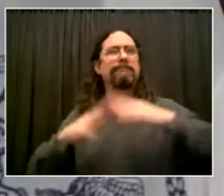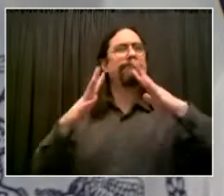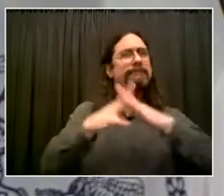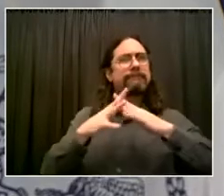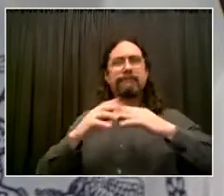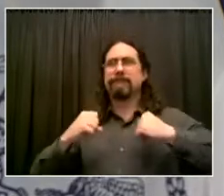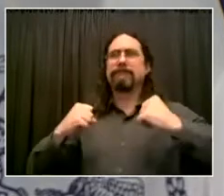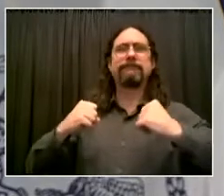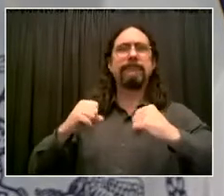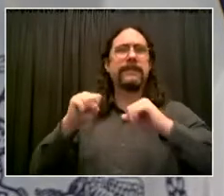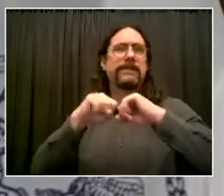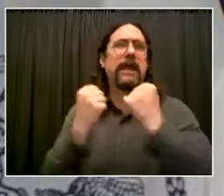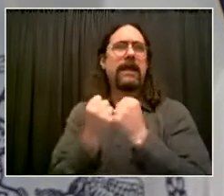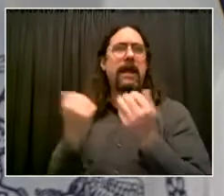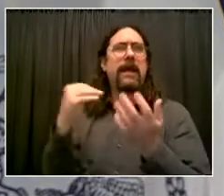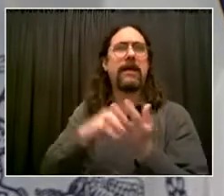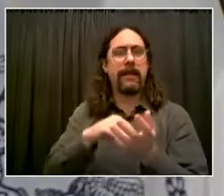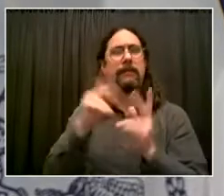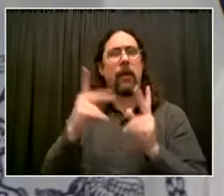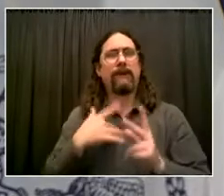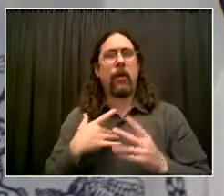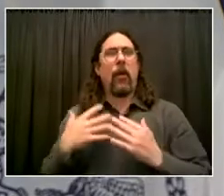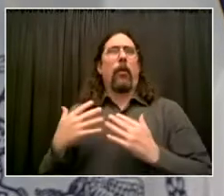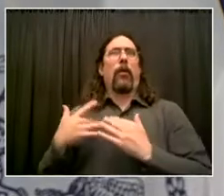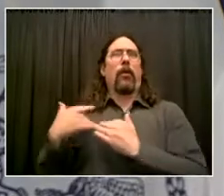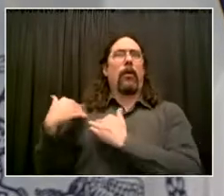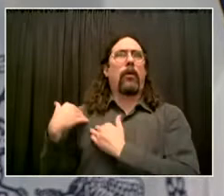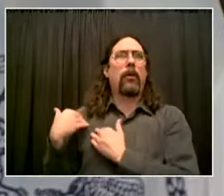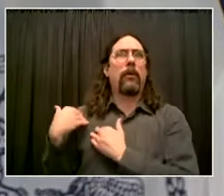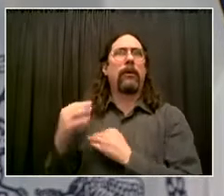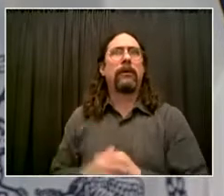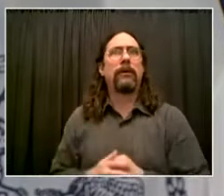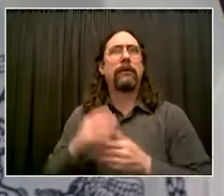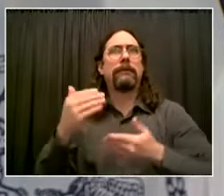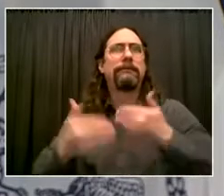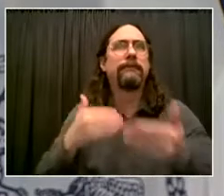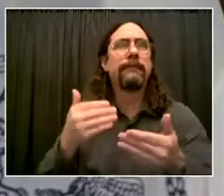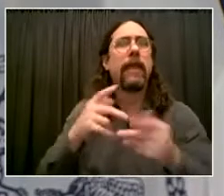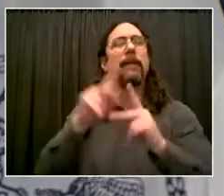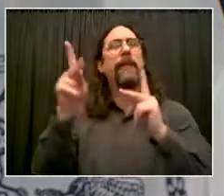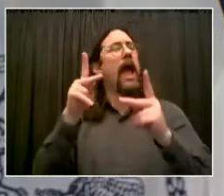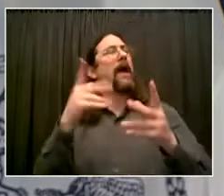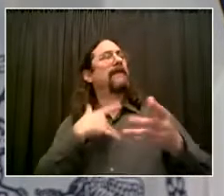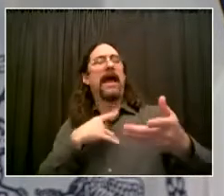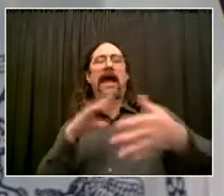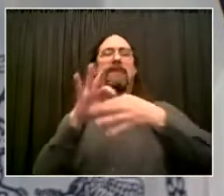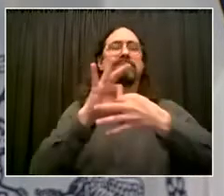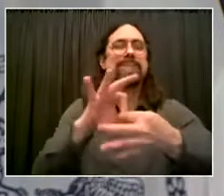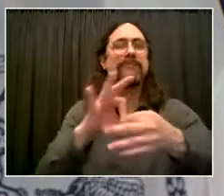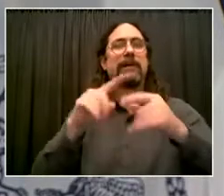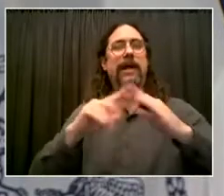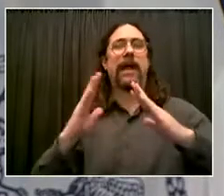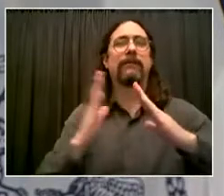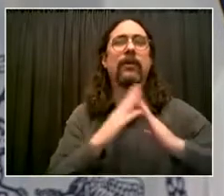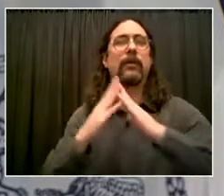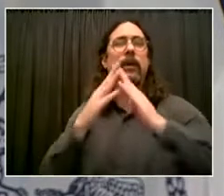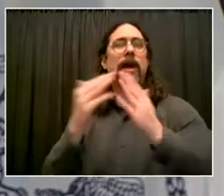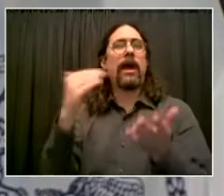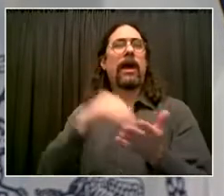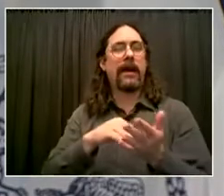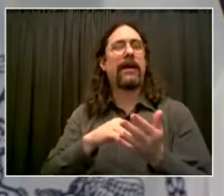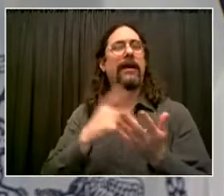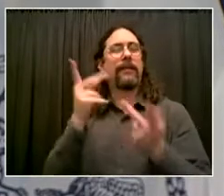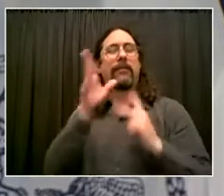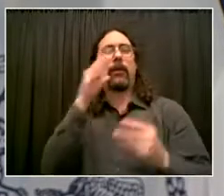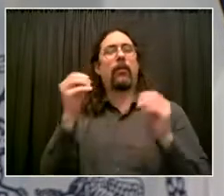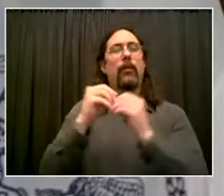good norms returned. But also we'll have resources, which we didn't have during the worst of the pandemic. You